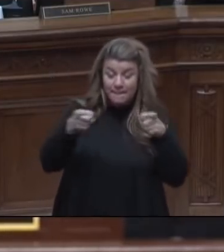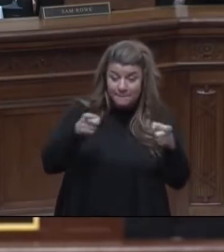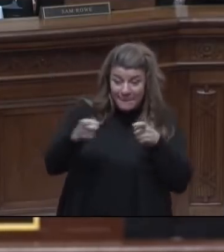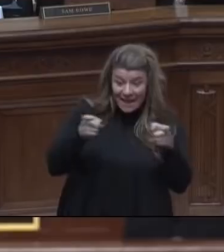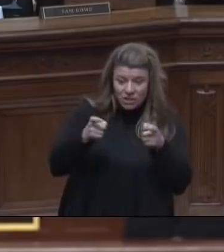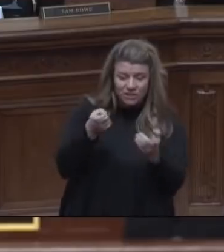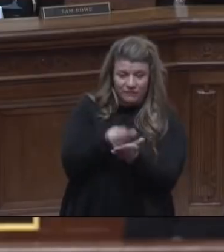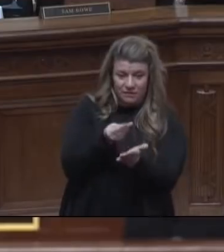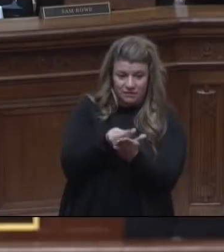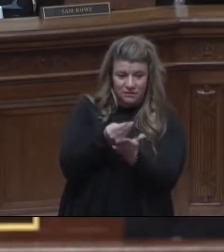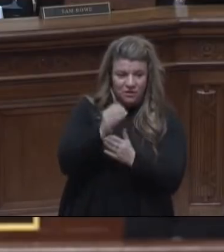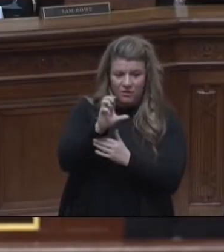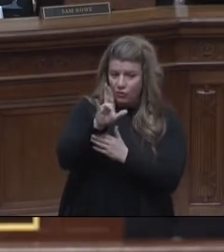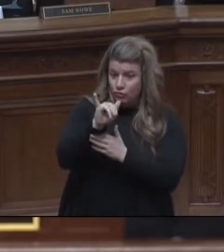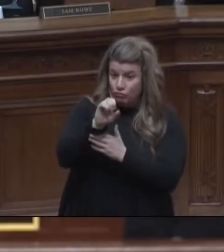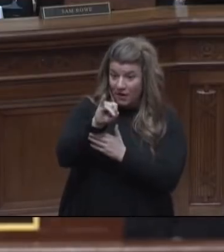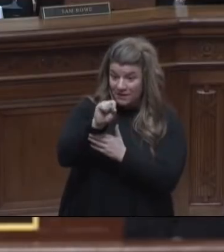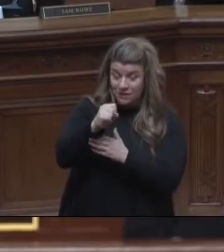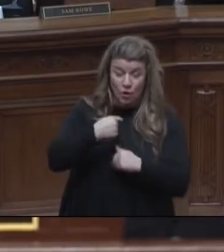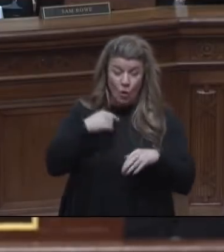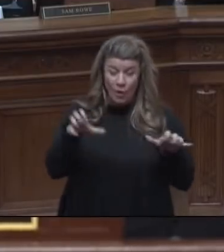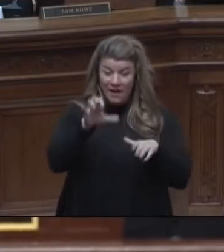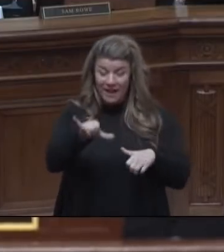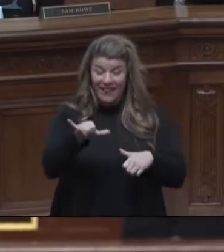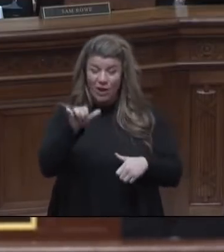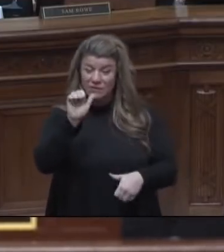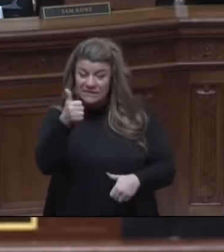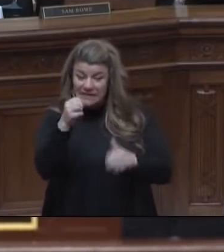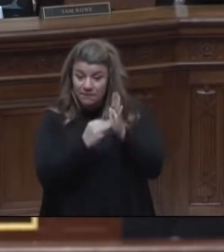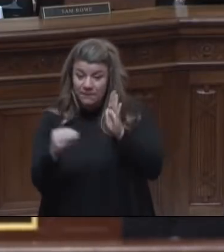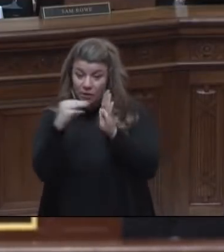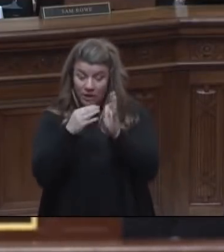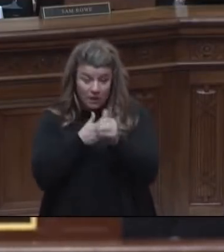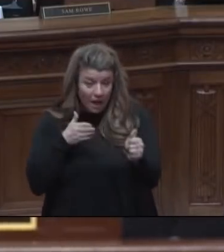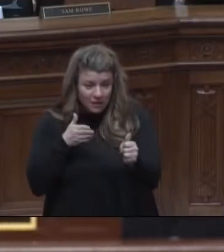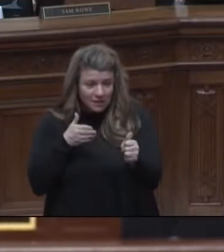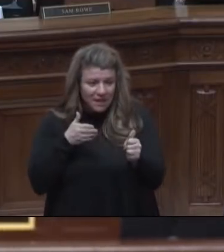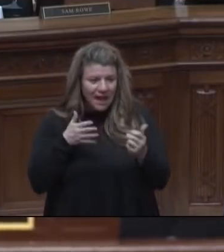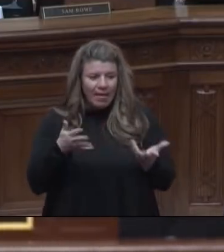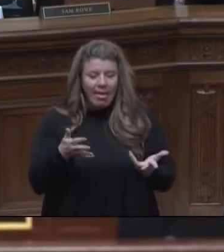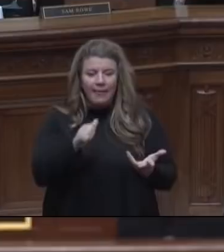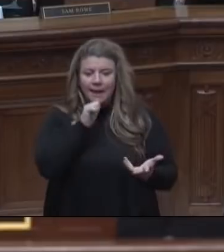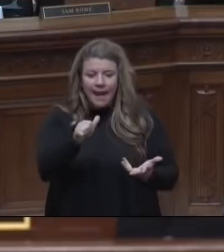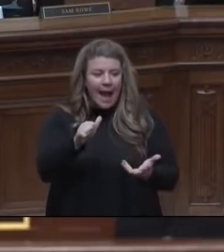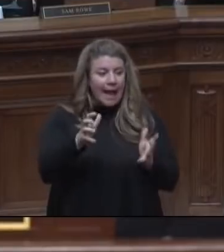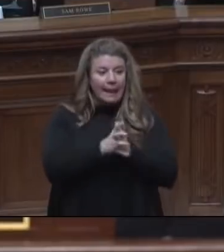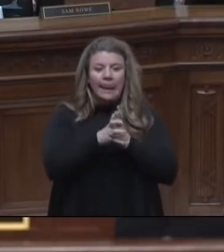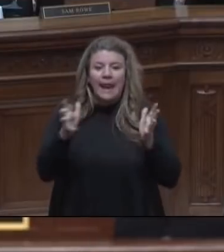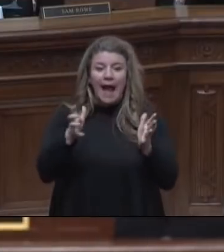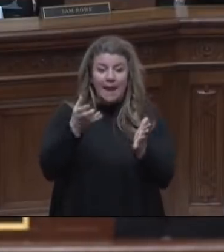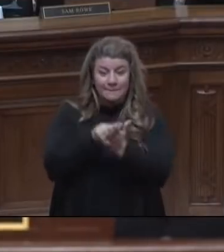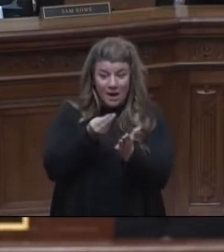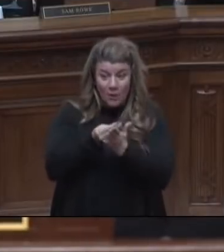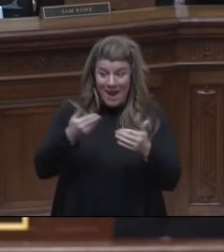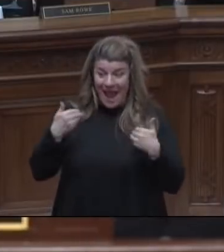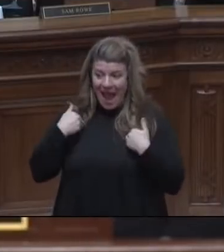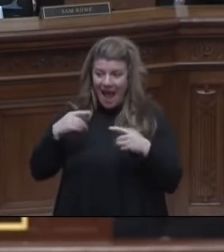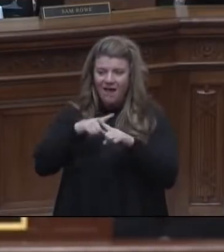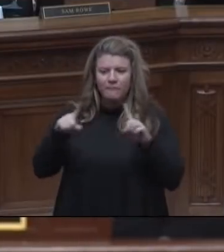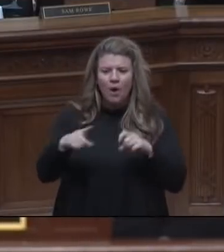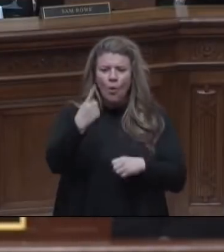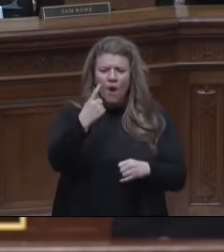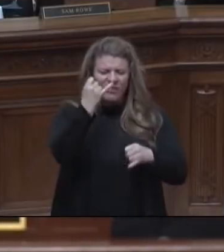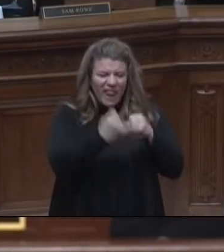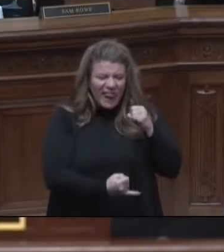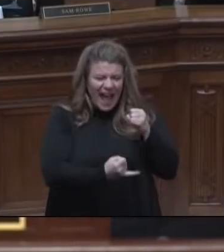crisis fund. We did it with $10 million. It wasn't all the money in the world, but we did it out of one of the last